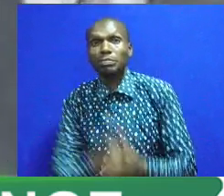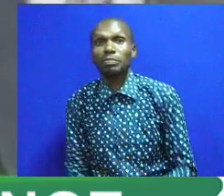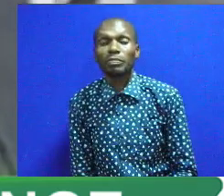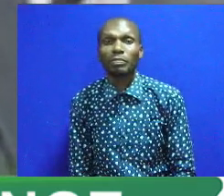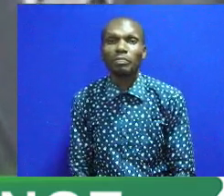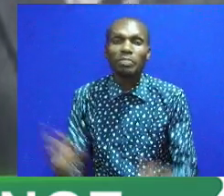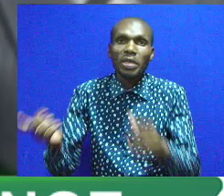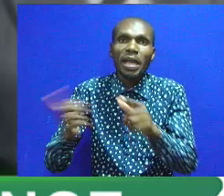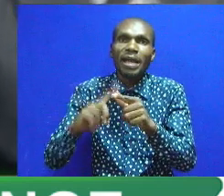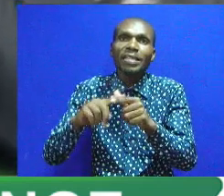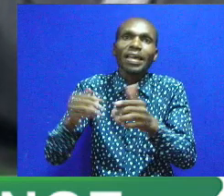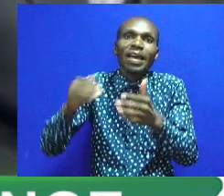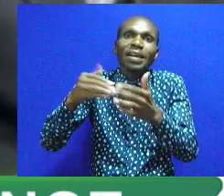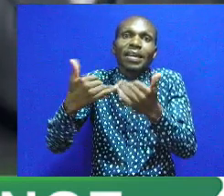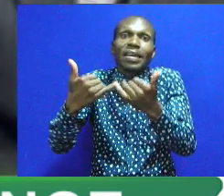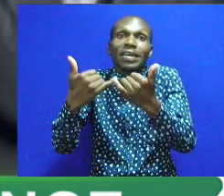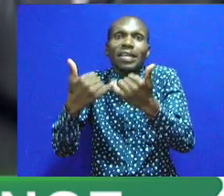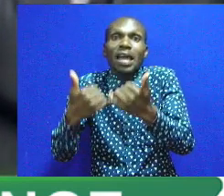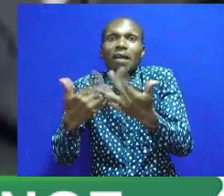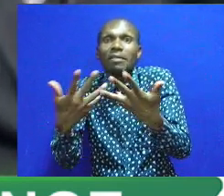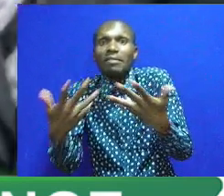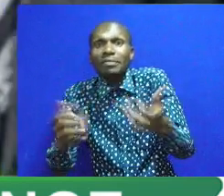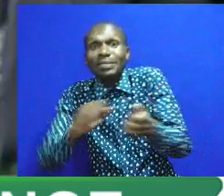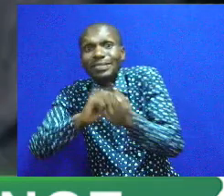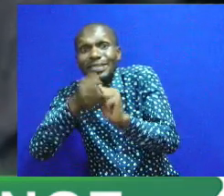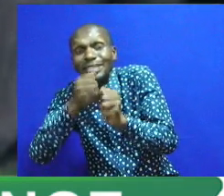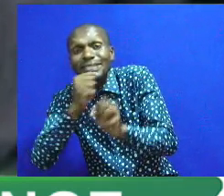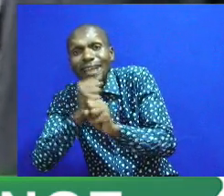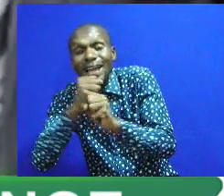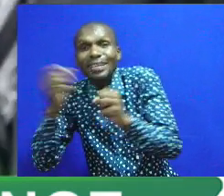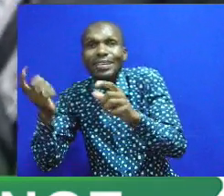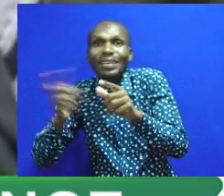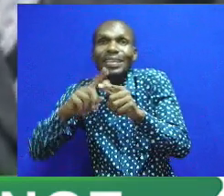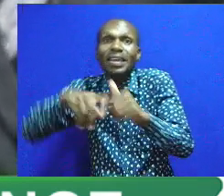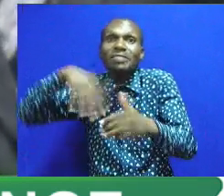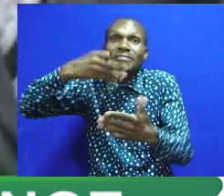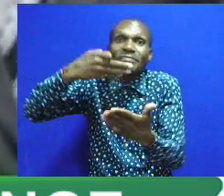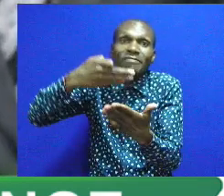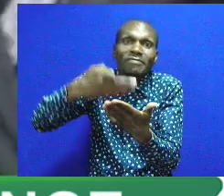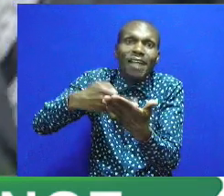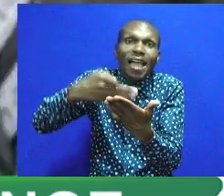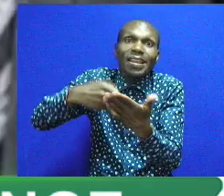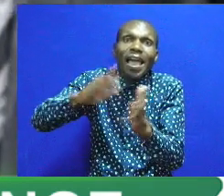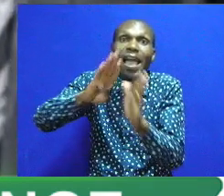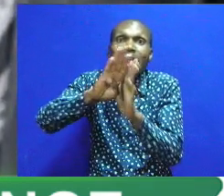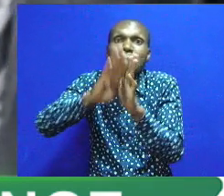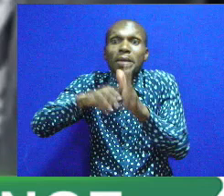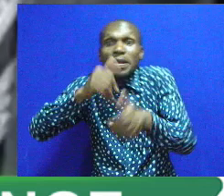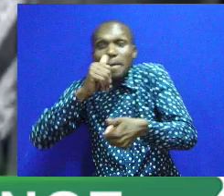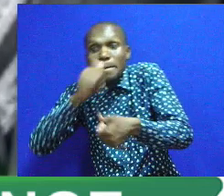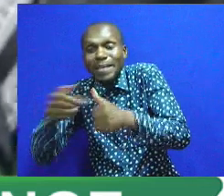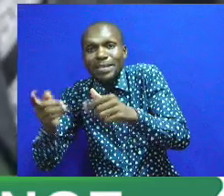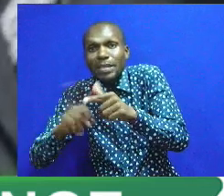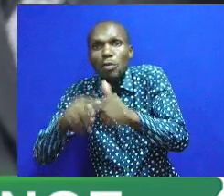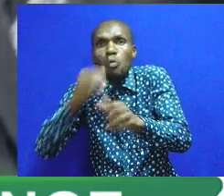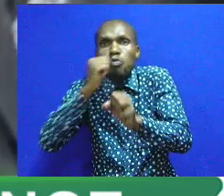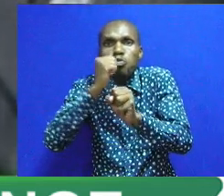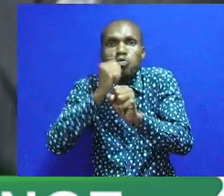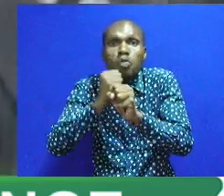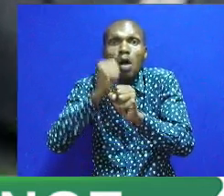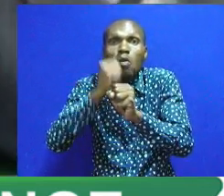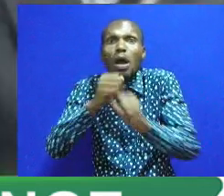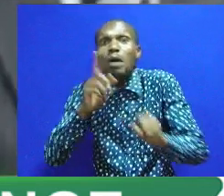bill nigo batebire na we kama onchire dabe ka gukorekana eryo e finance bill yo e manye wetwa gukora emirimu asaba